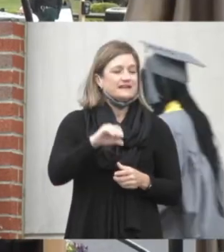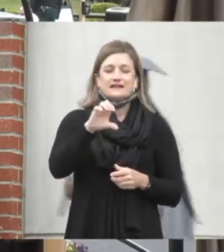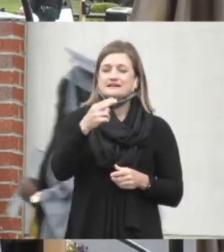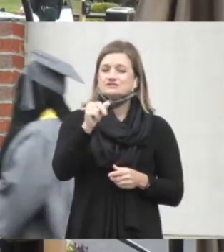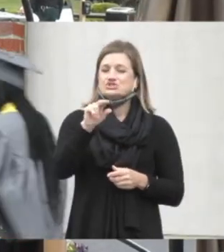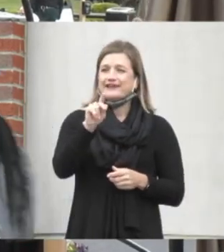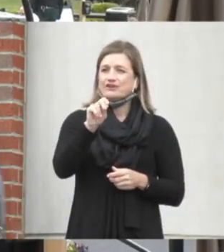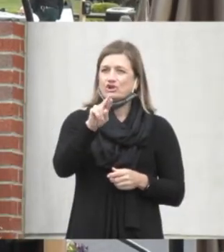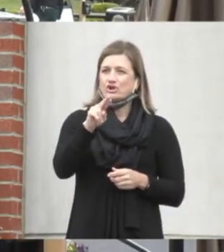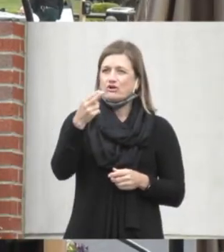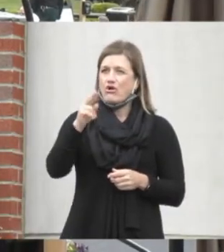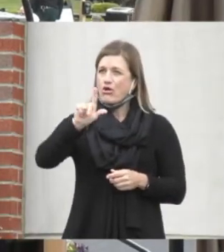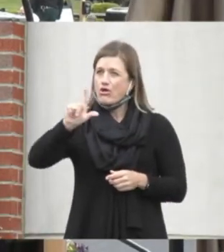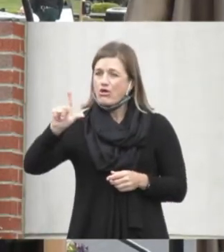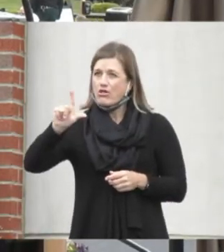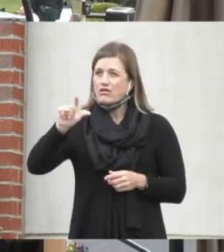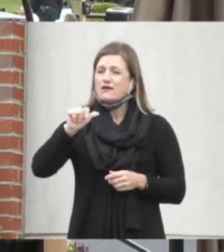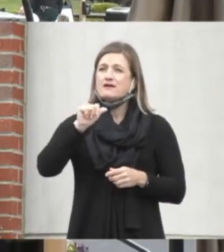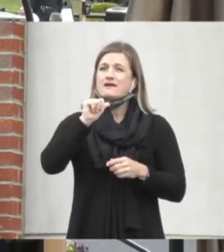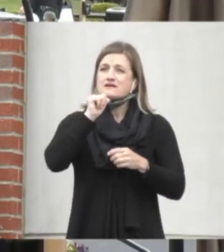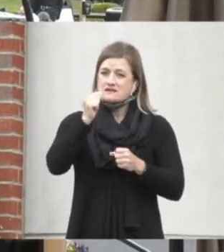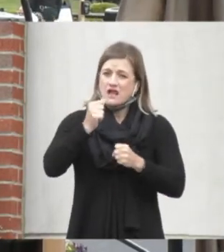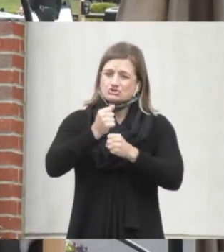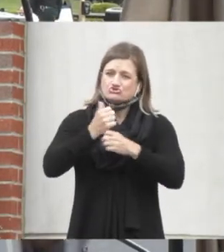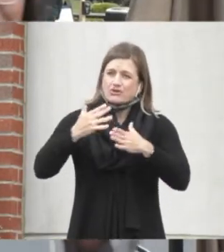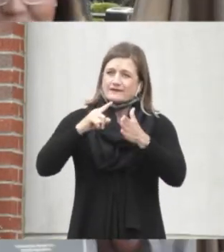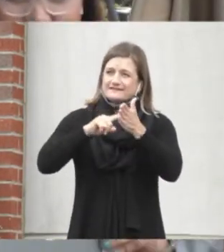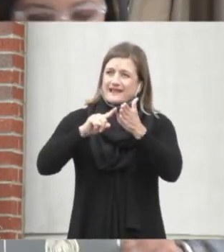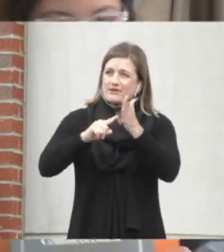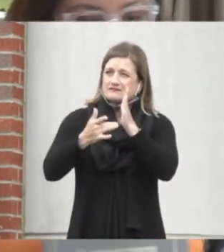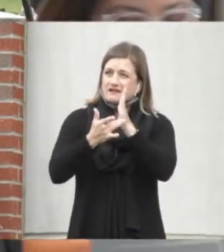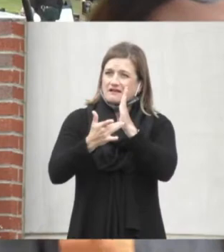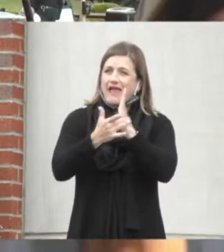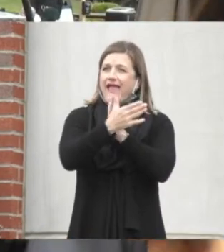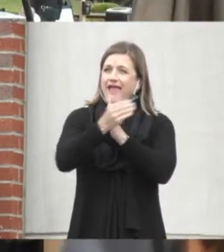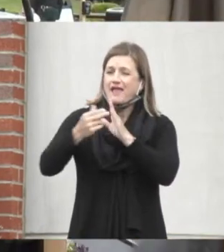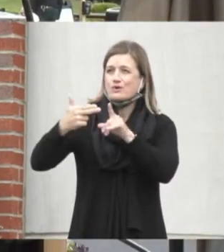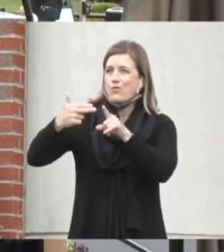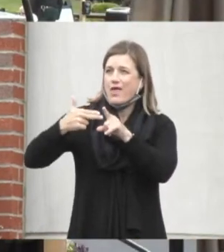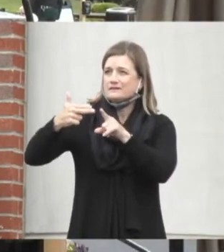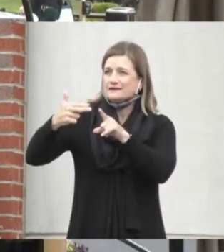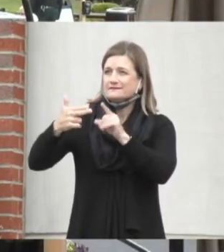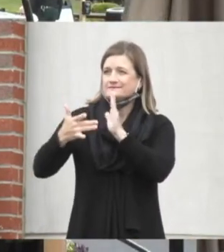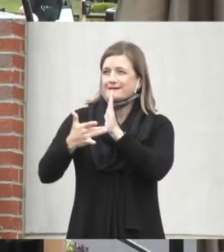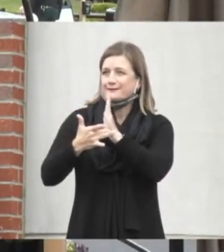Chandler Hull, Non-Destructive Examination Technology and Welding Technology.